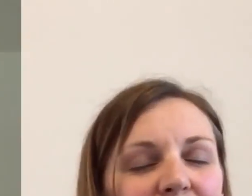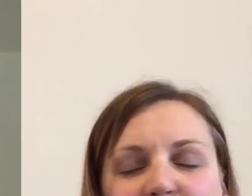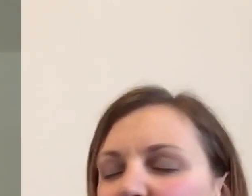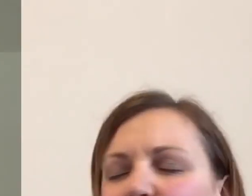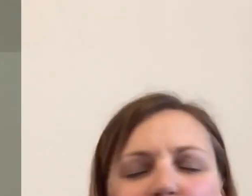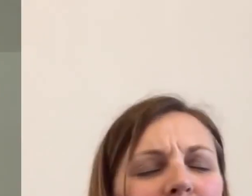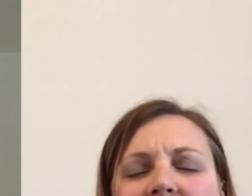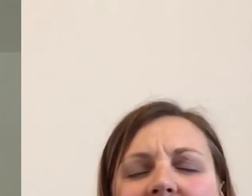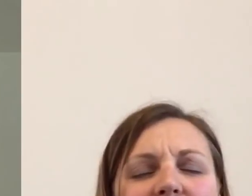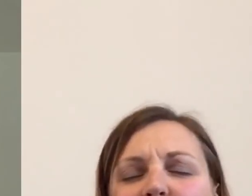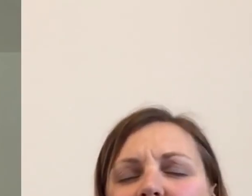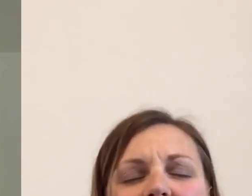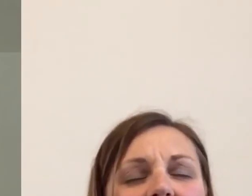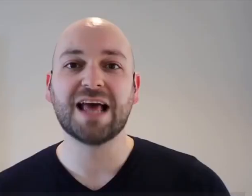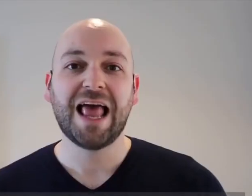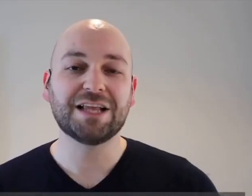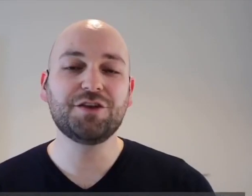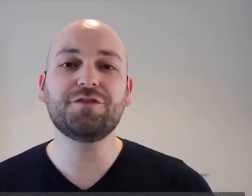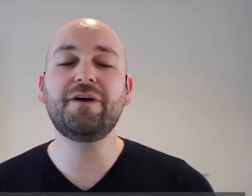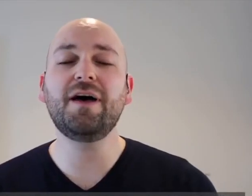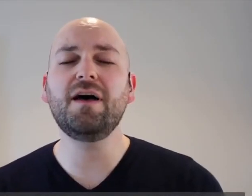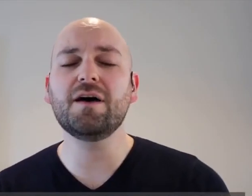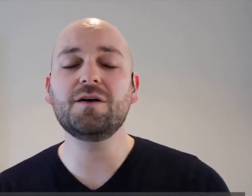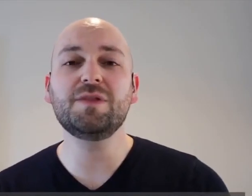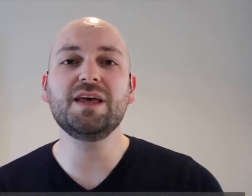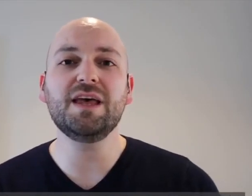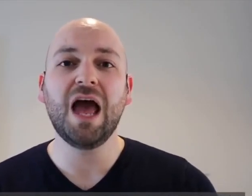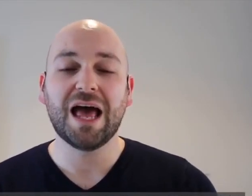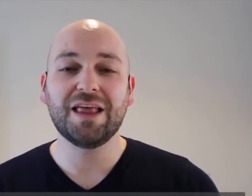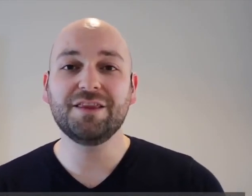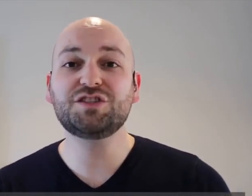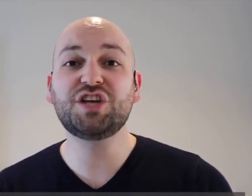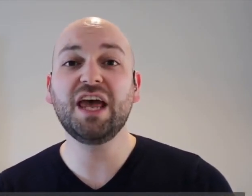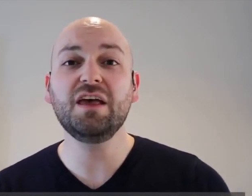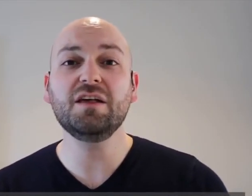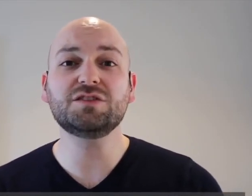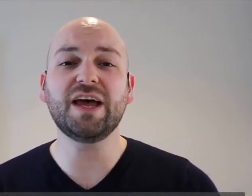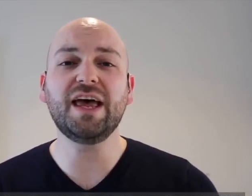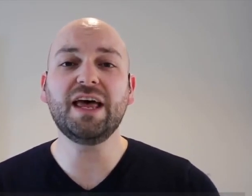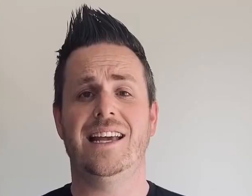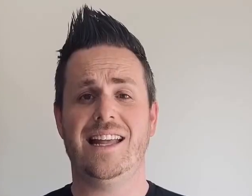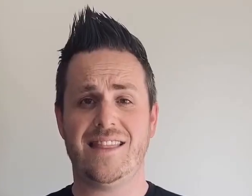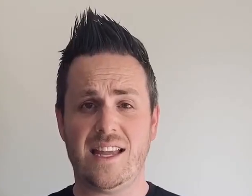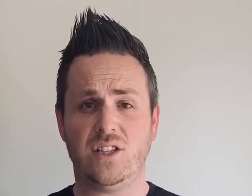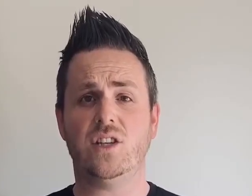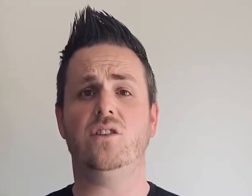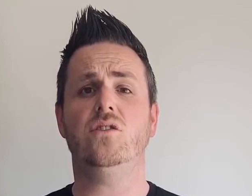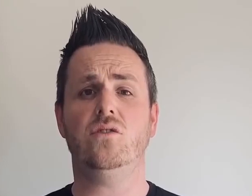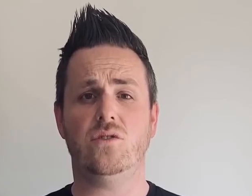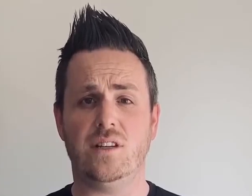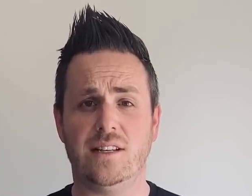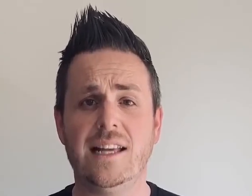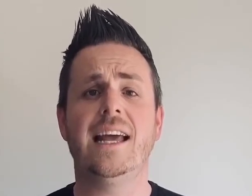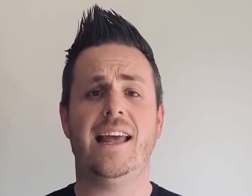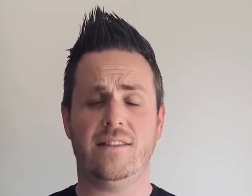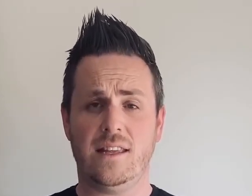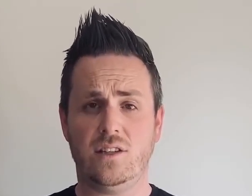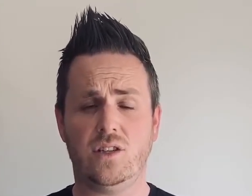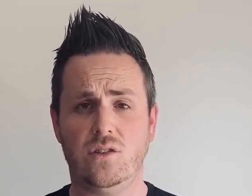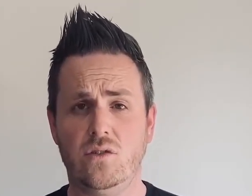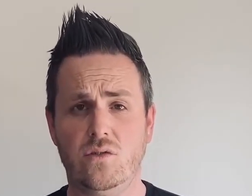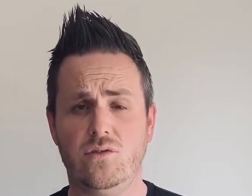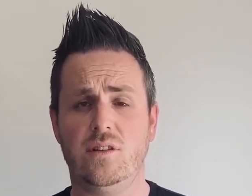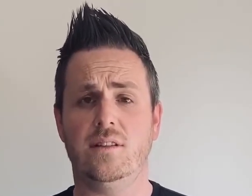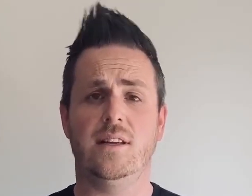thousand generations, and your family, and your children, and their children, and